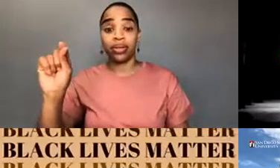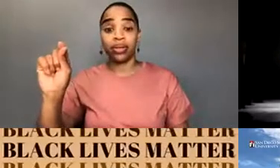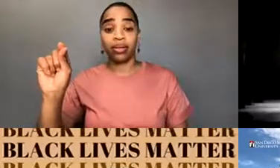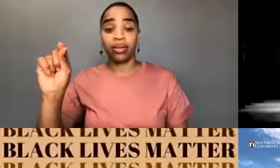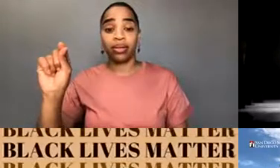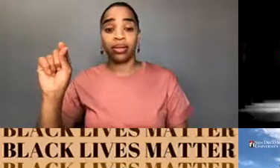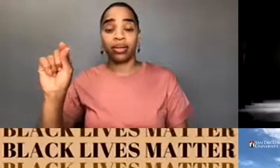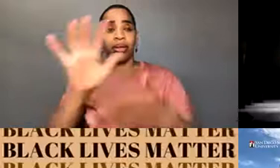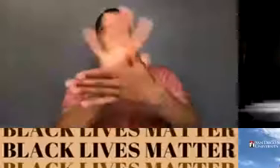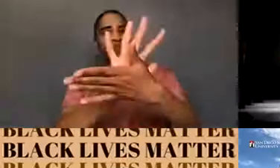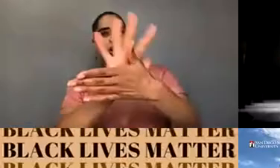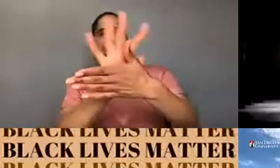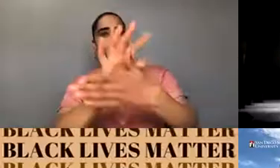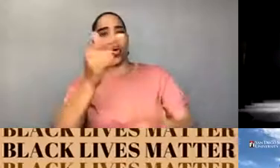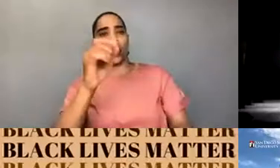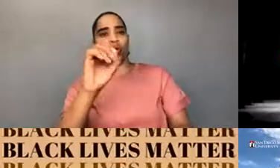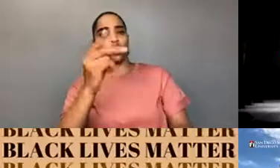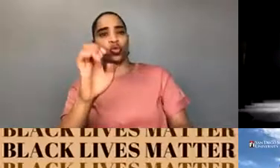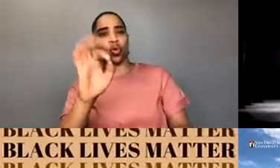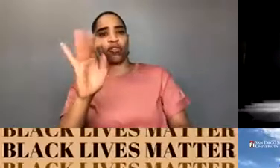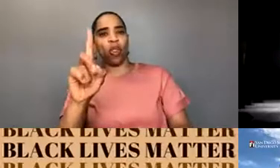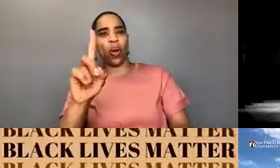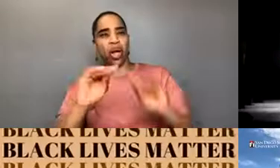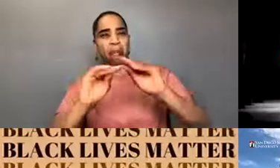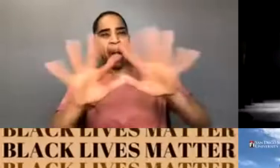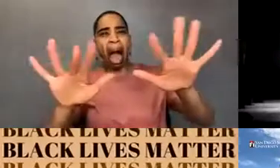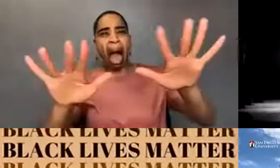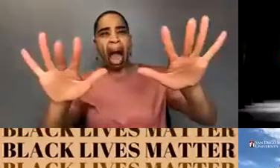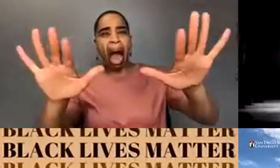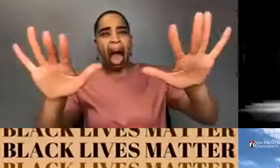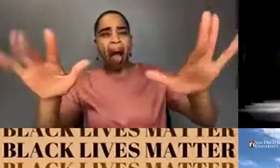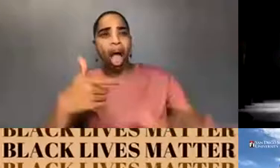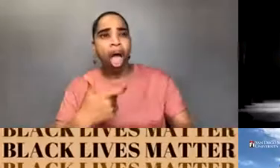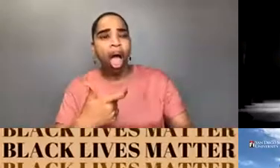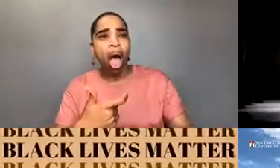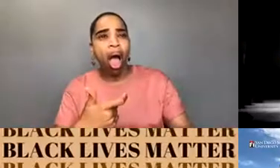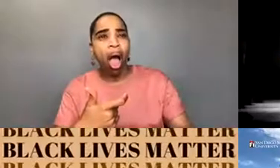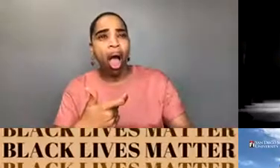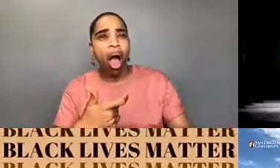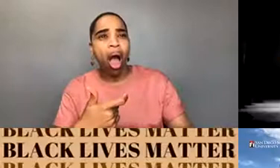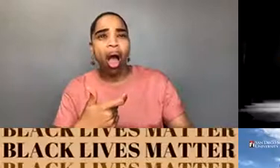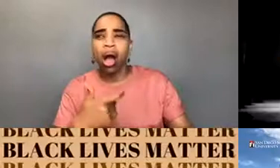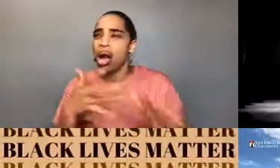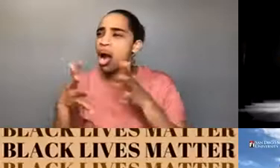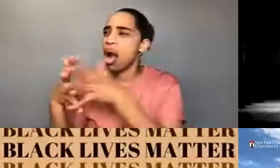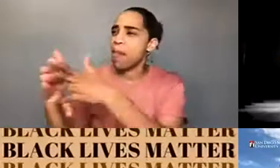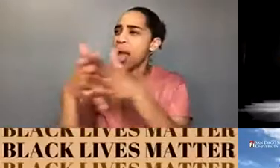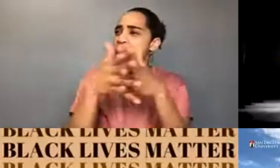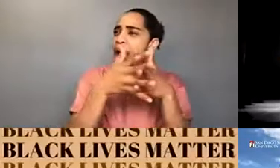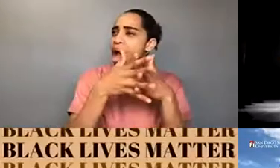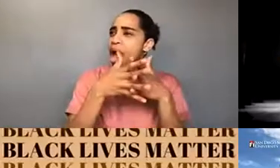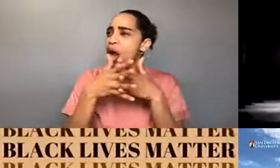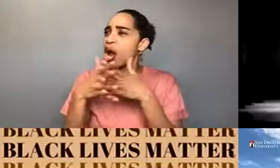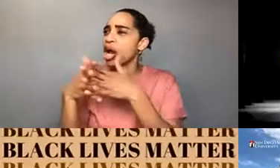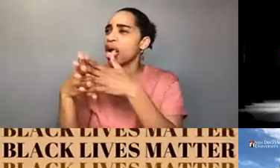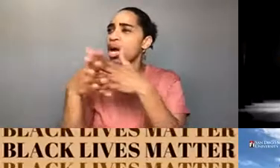The video of George Floyd's murder goes viral. Once again, America finds the ghost of Martin